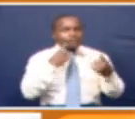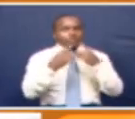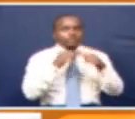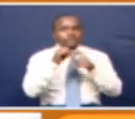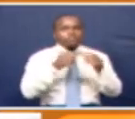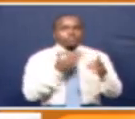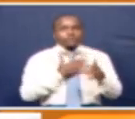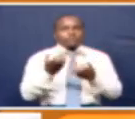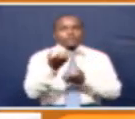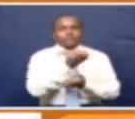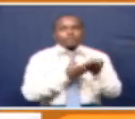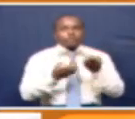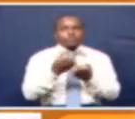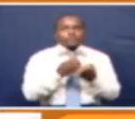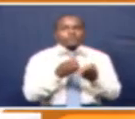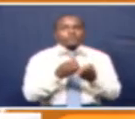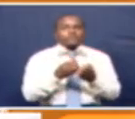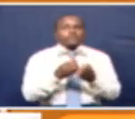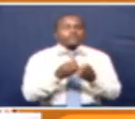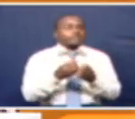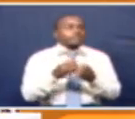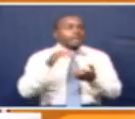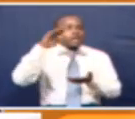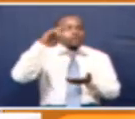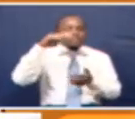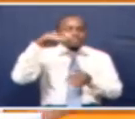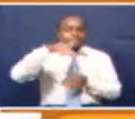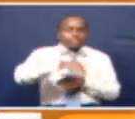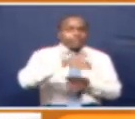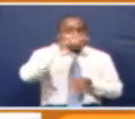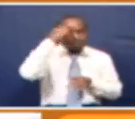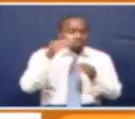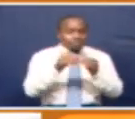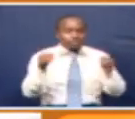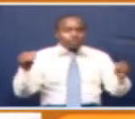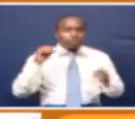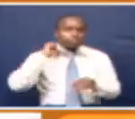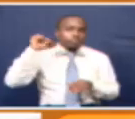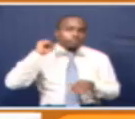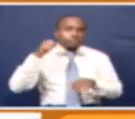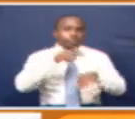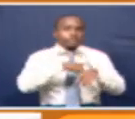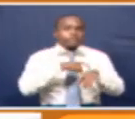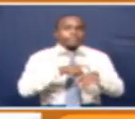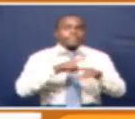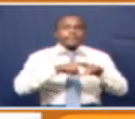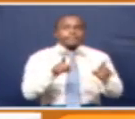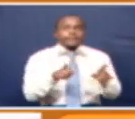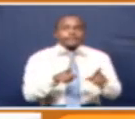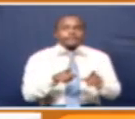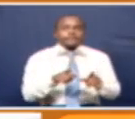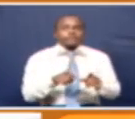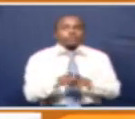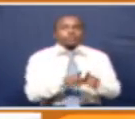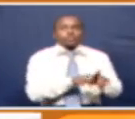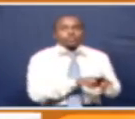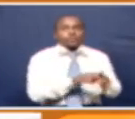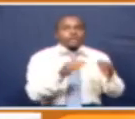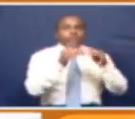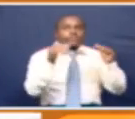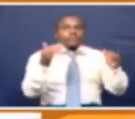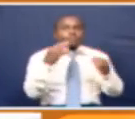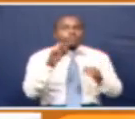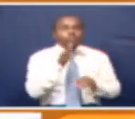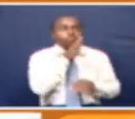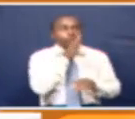our economy getting a beating because of the long political period, but far from it, the level of borrowing